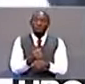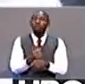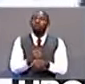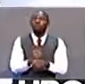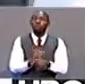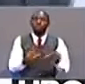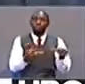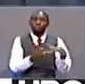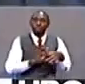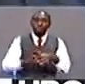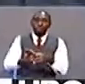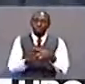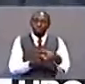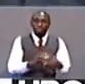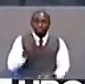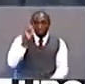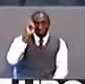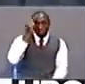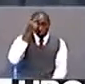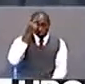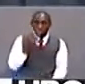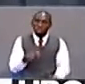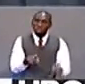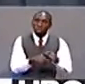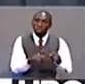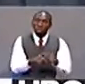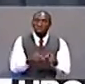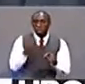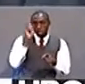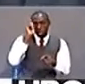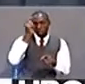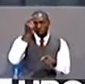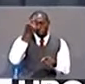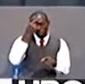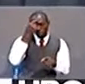government, and then government will consider